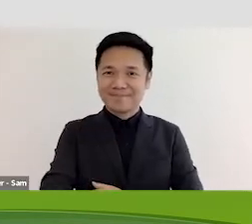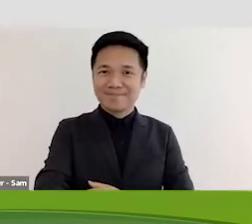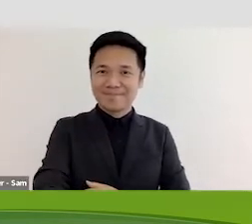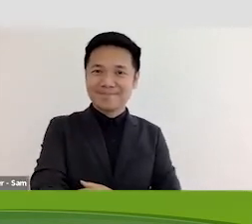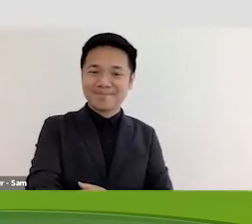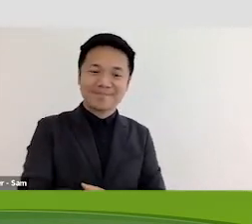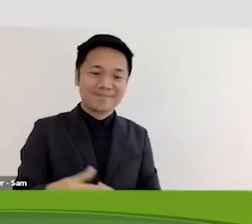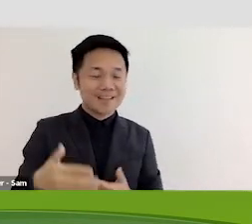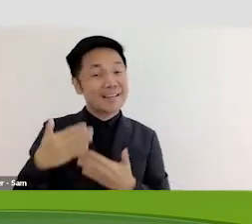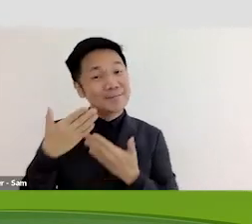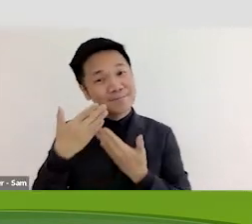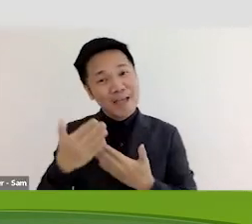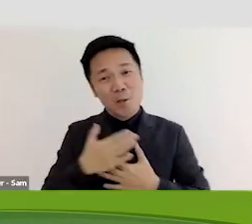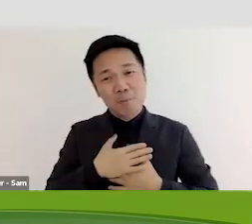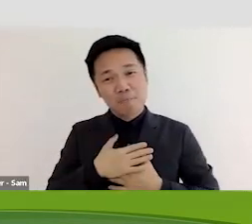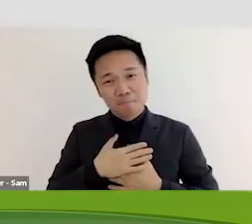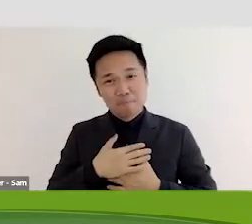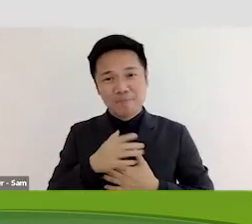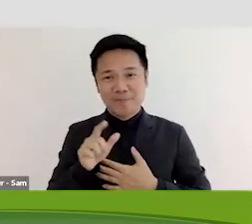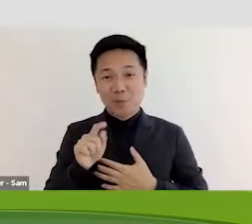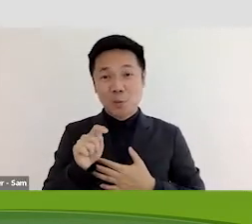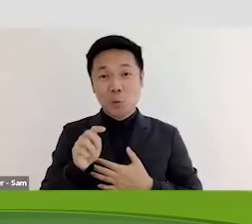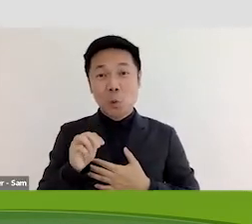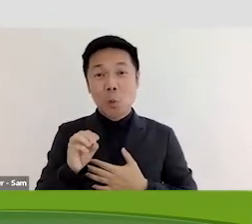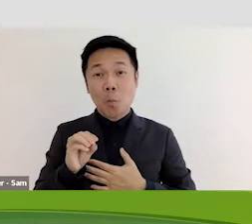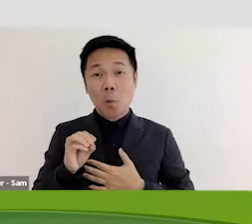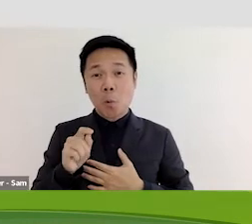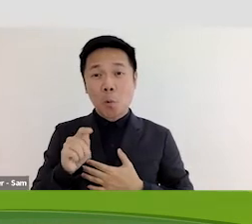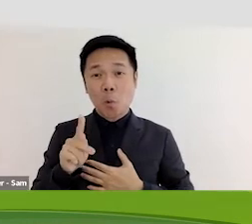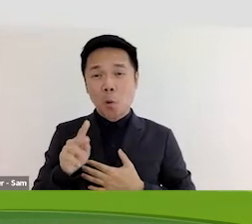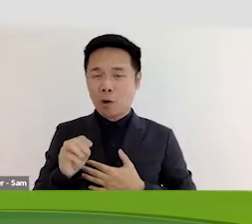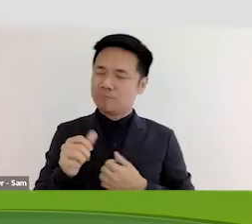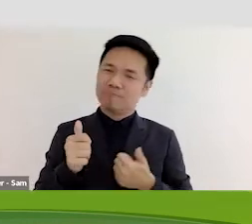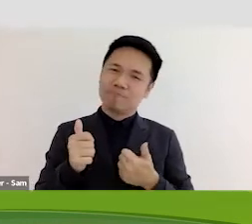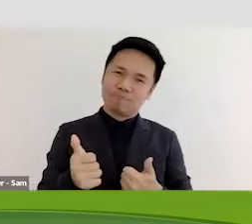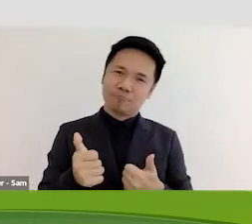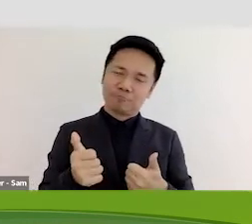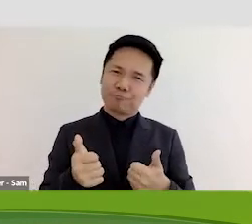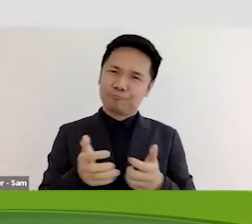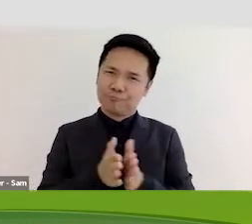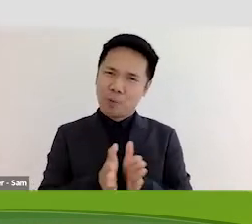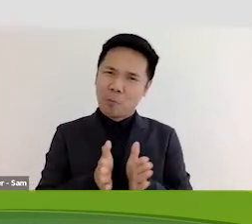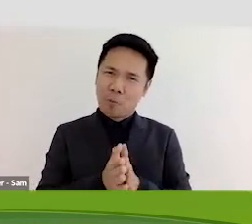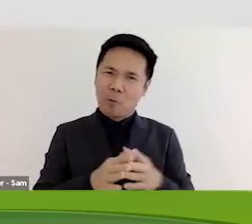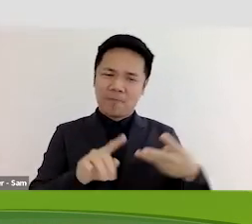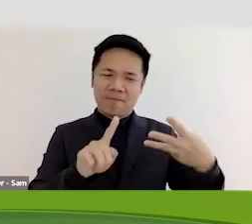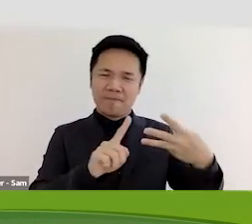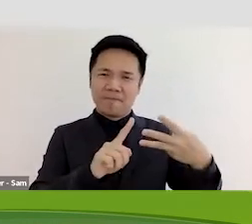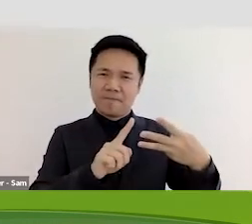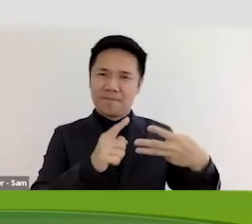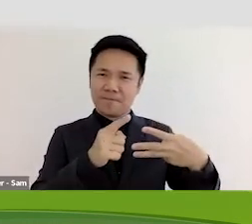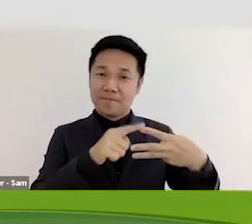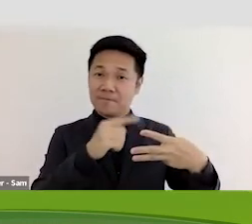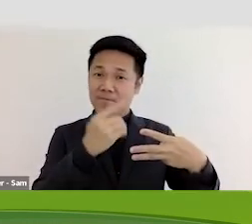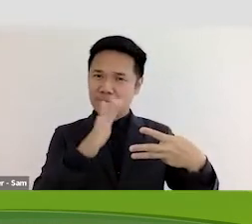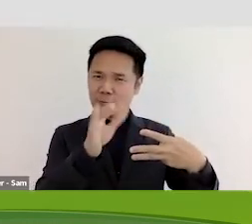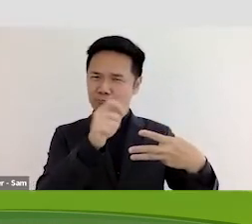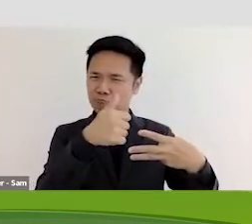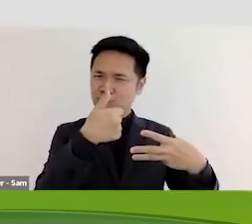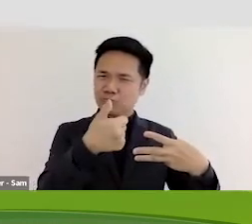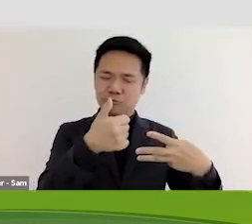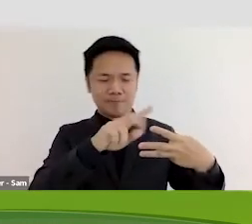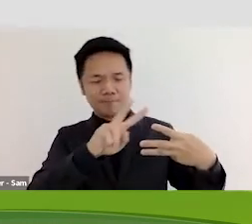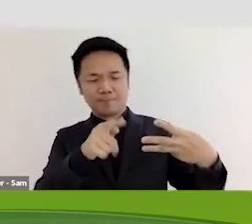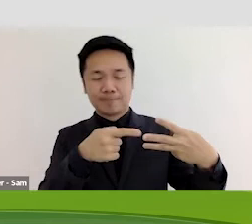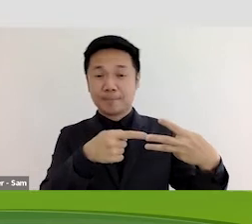you very much to my colleague Tomoko for an excellent overview of session 1. I have the pleasure to outline